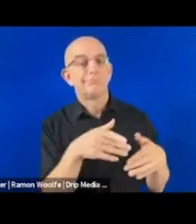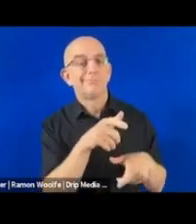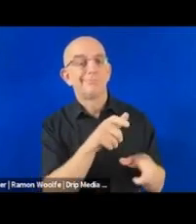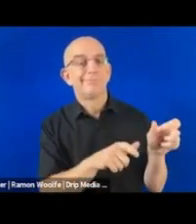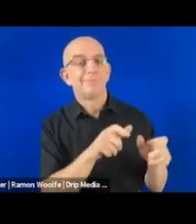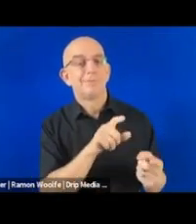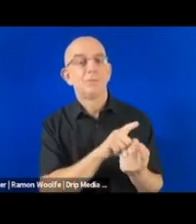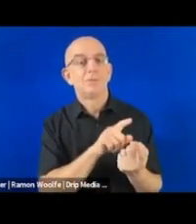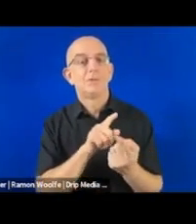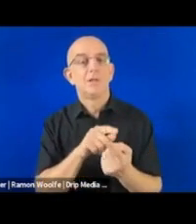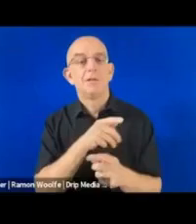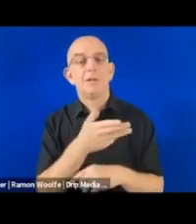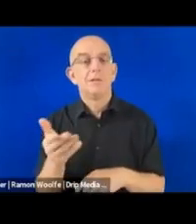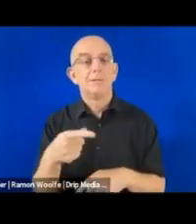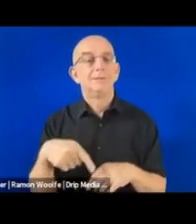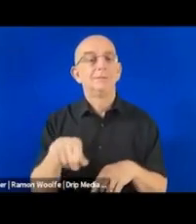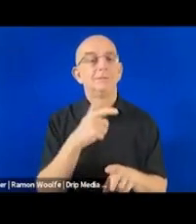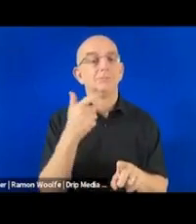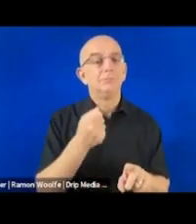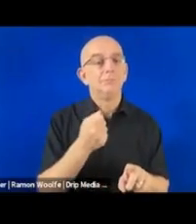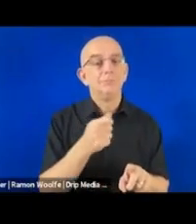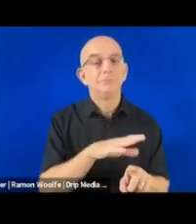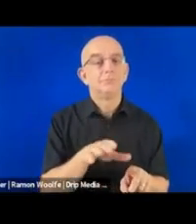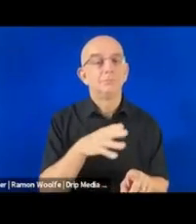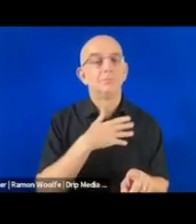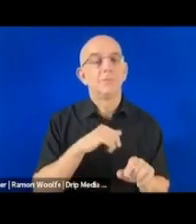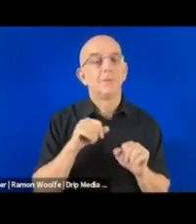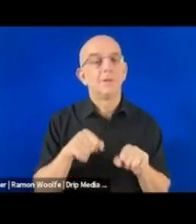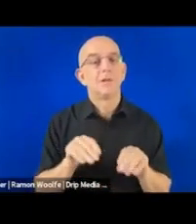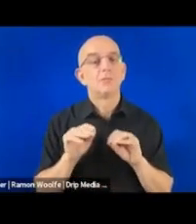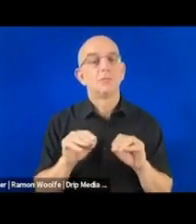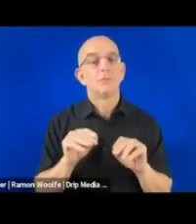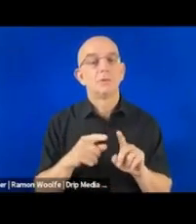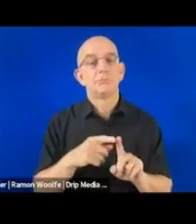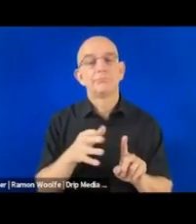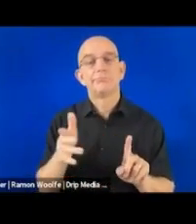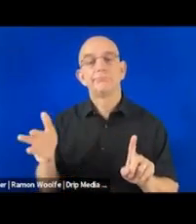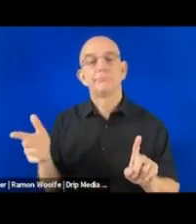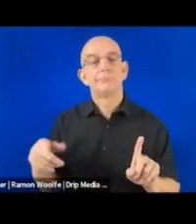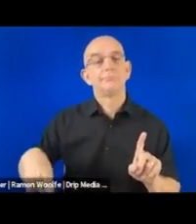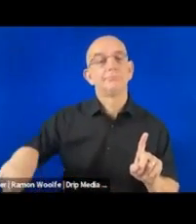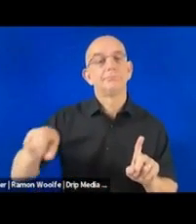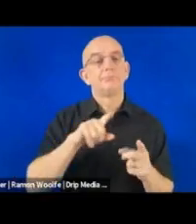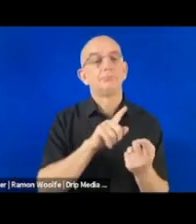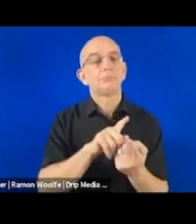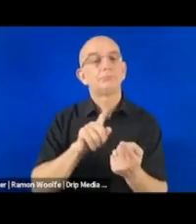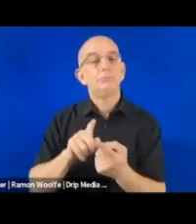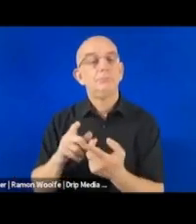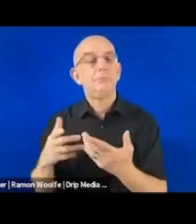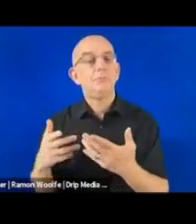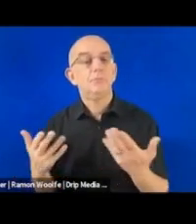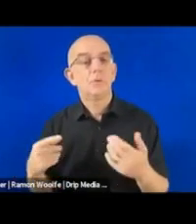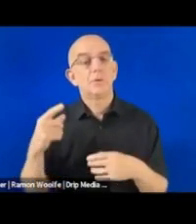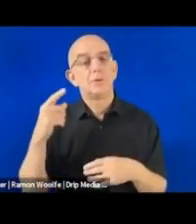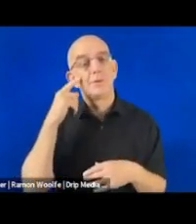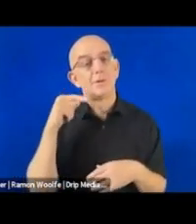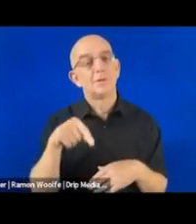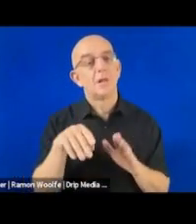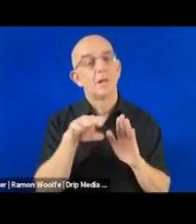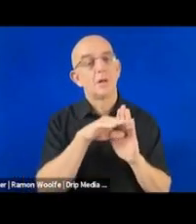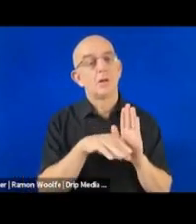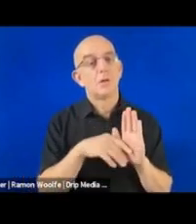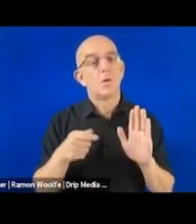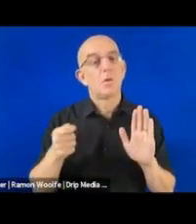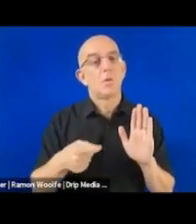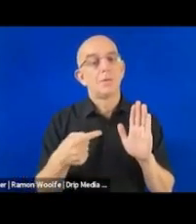also Thebuho, when we're looking at the component of transform, we had a component of leadership that everybody is a leader in his or her own